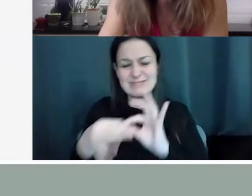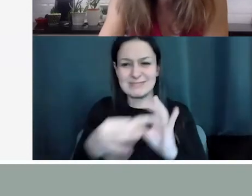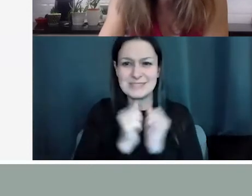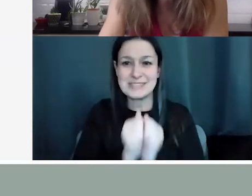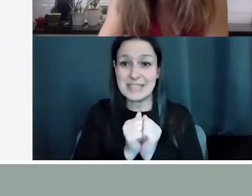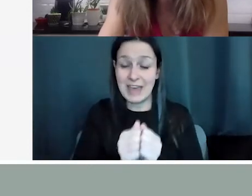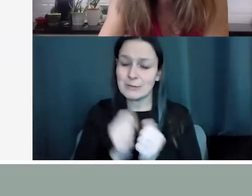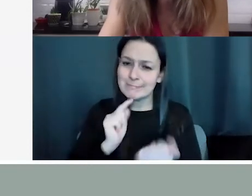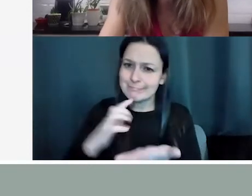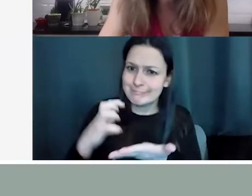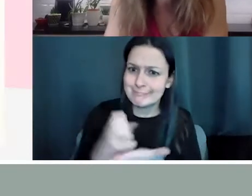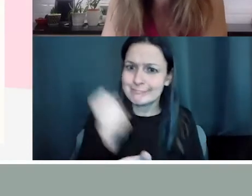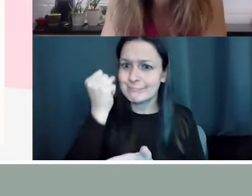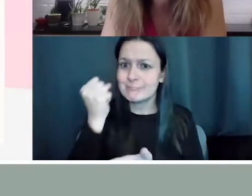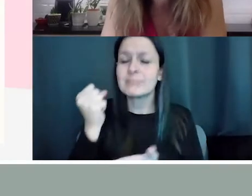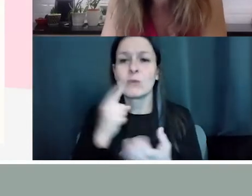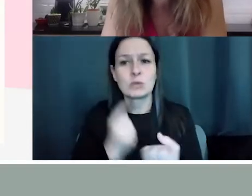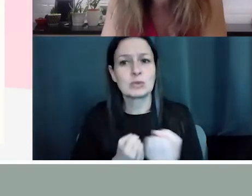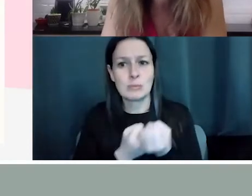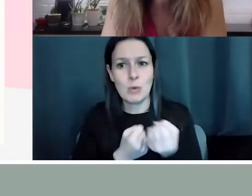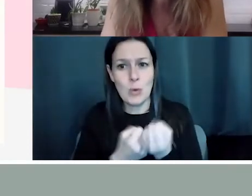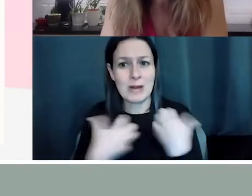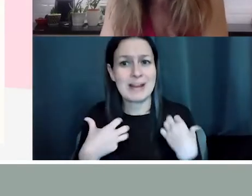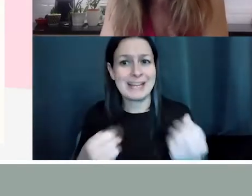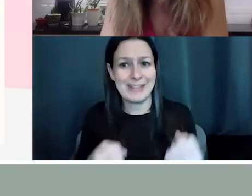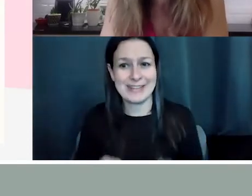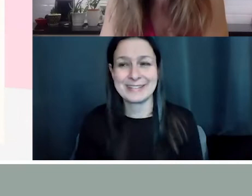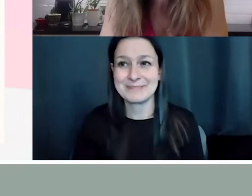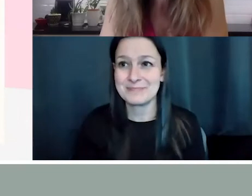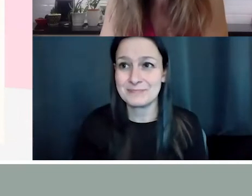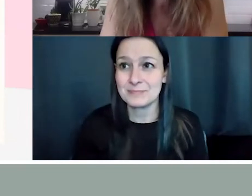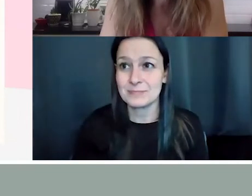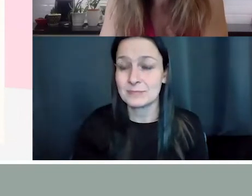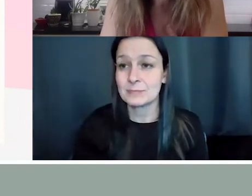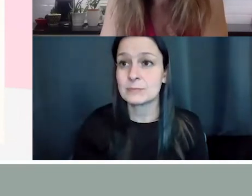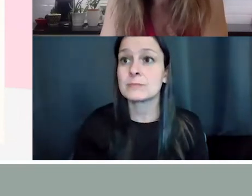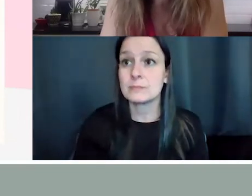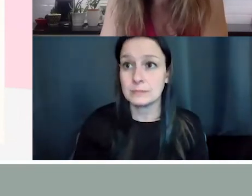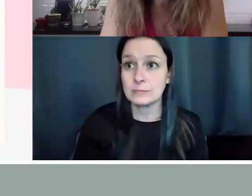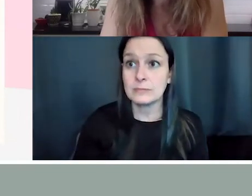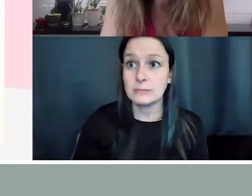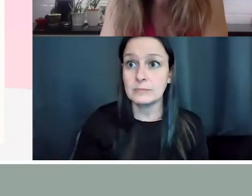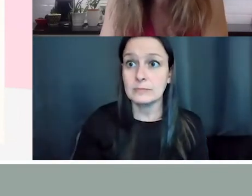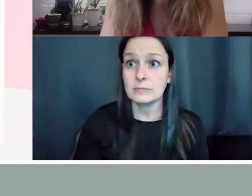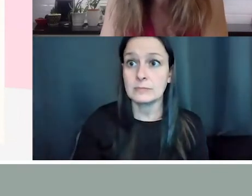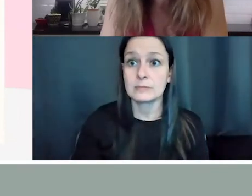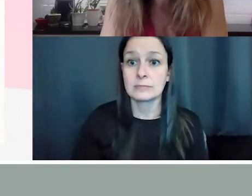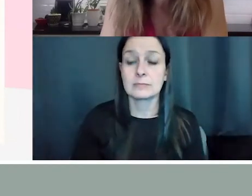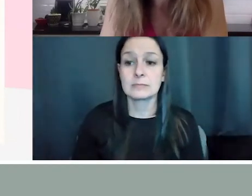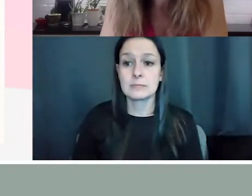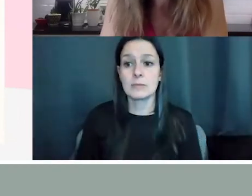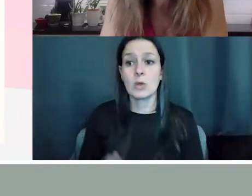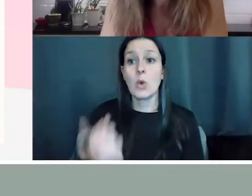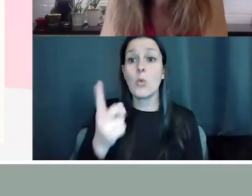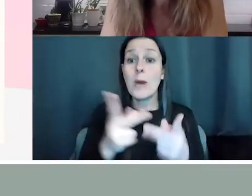tap into for support and for healing. So I think one place to really begin is